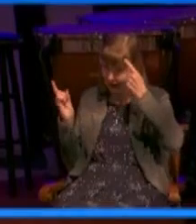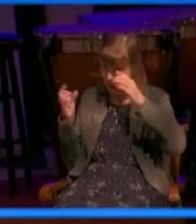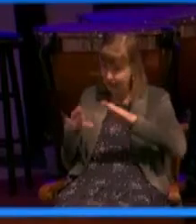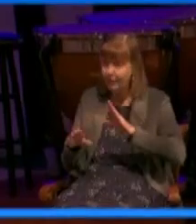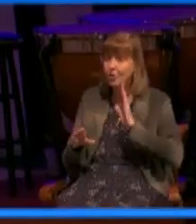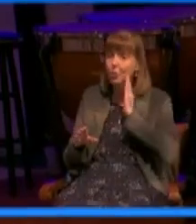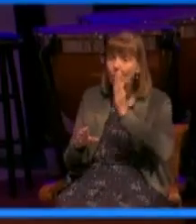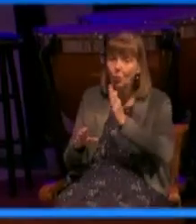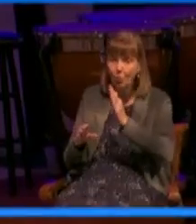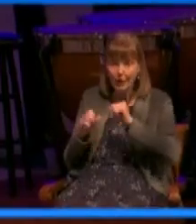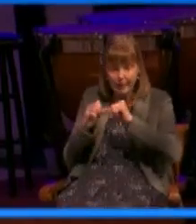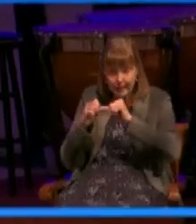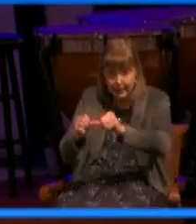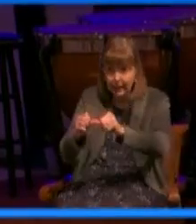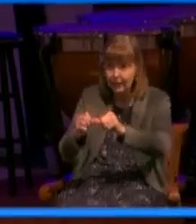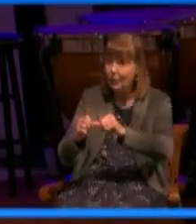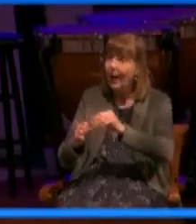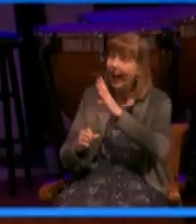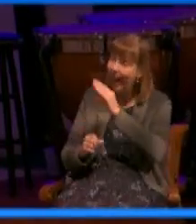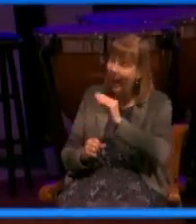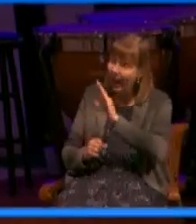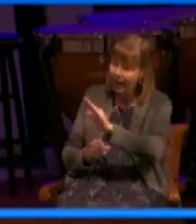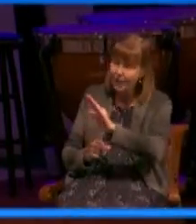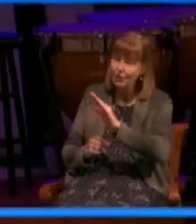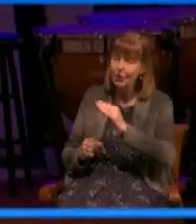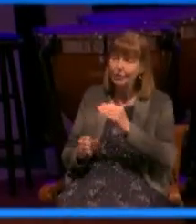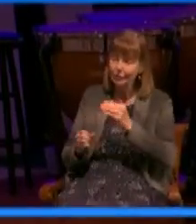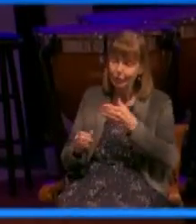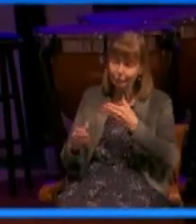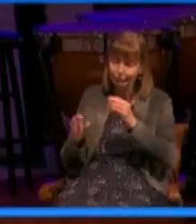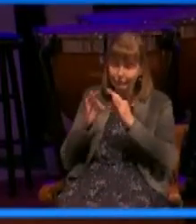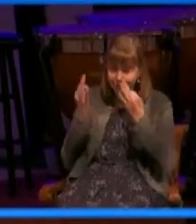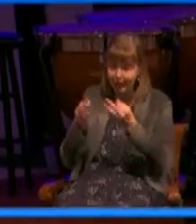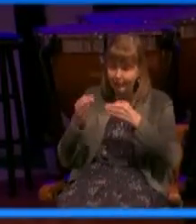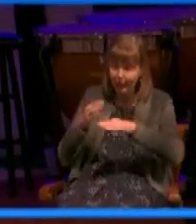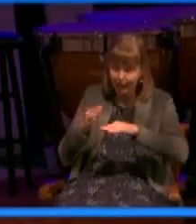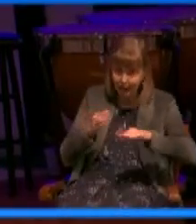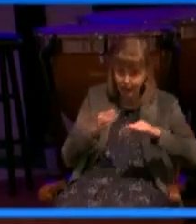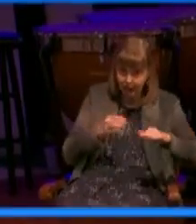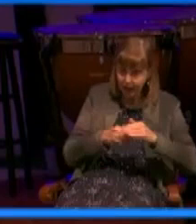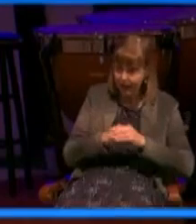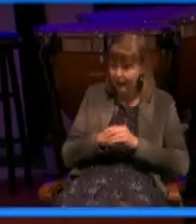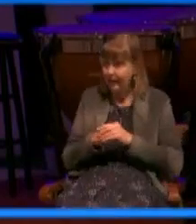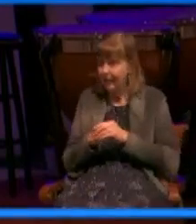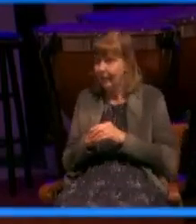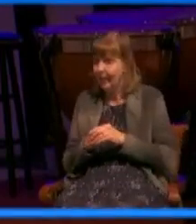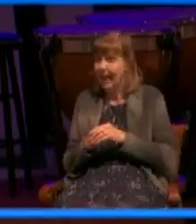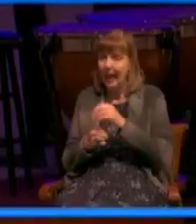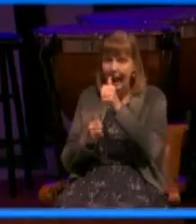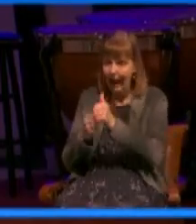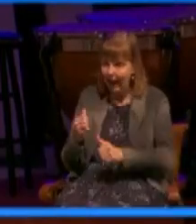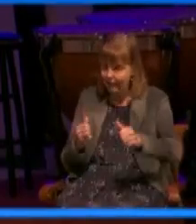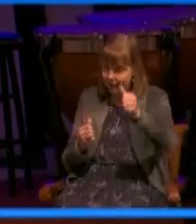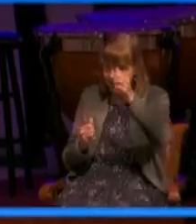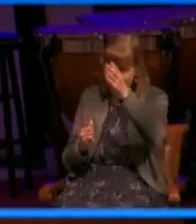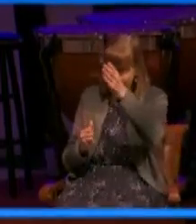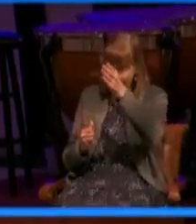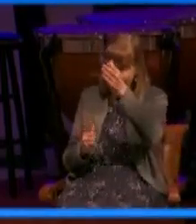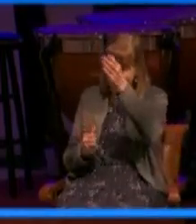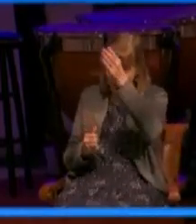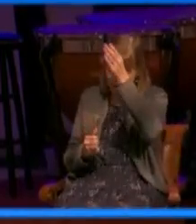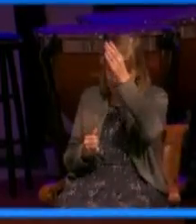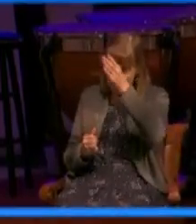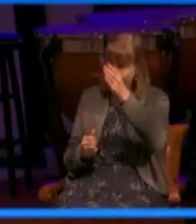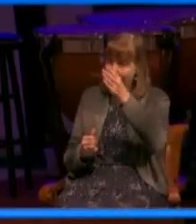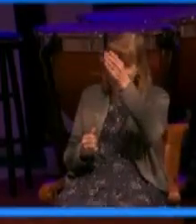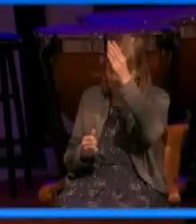generations. This is my covenant, which I shall keep between me and you and your offsprings after you. Every male among you shall be circumcised. You shall